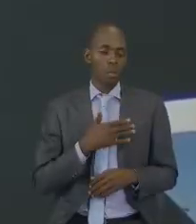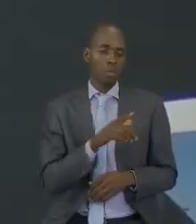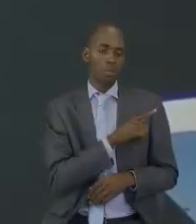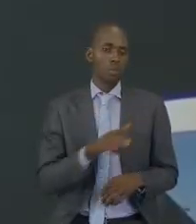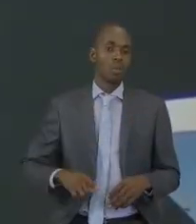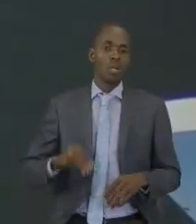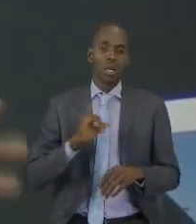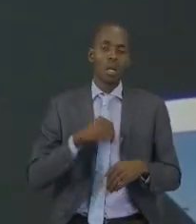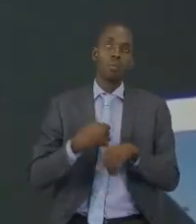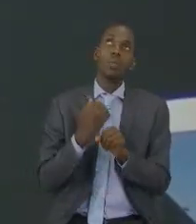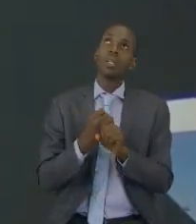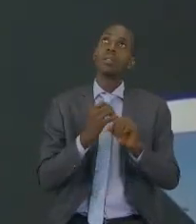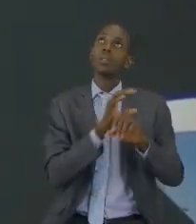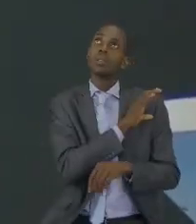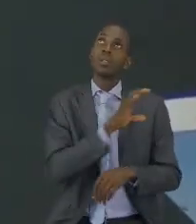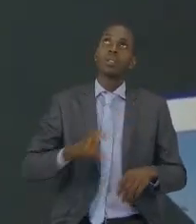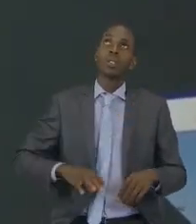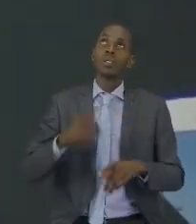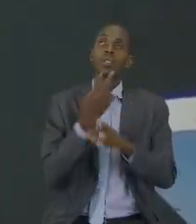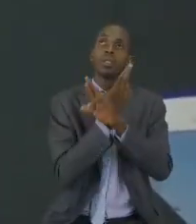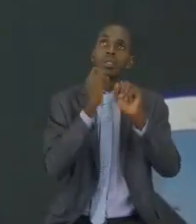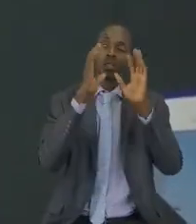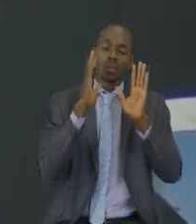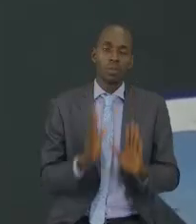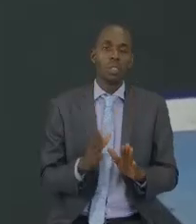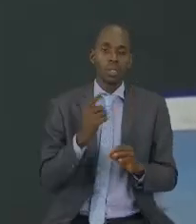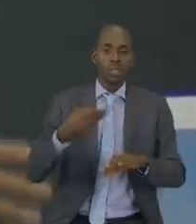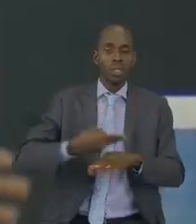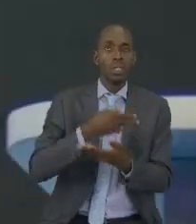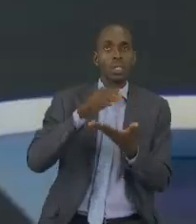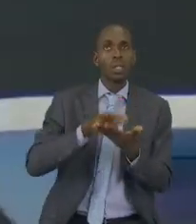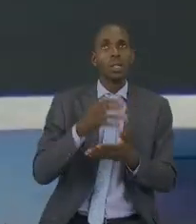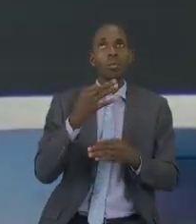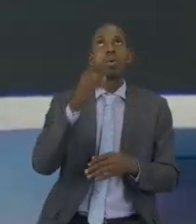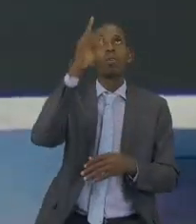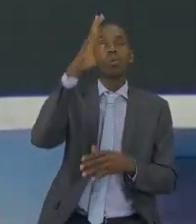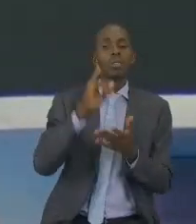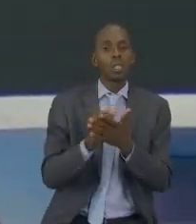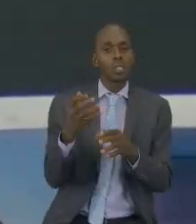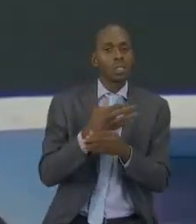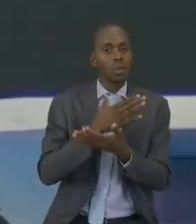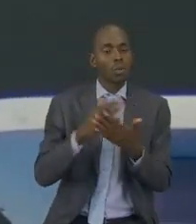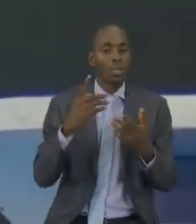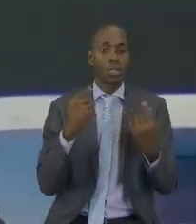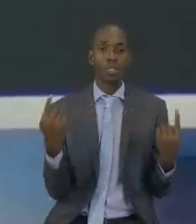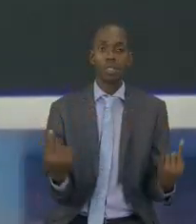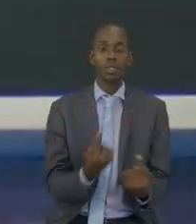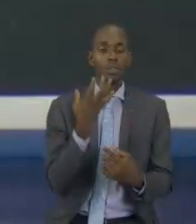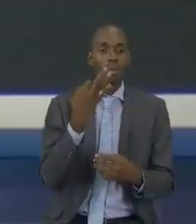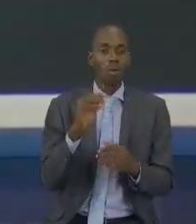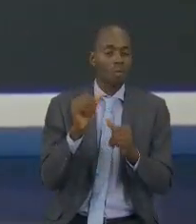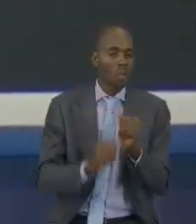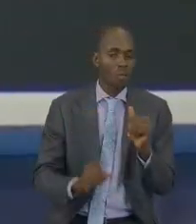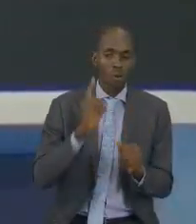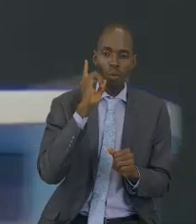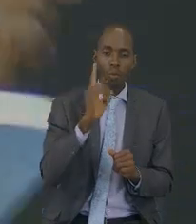Christ, the Redeemer, the Lamb of God, that taketh away the sin of everyone